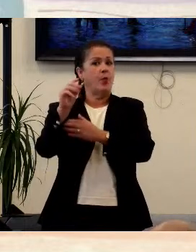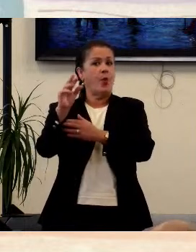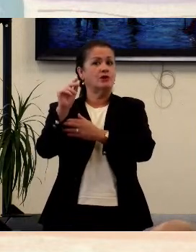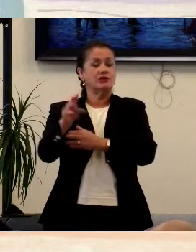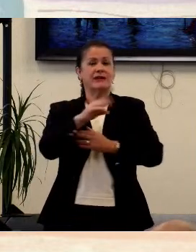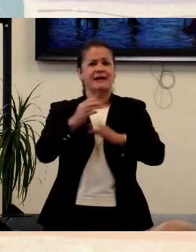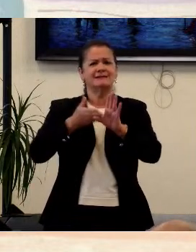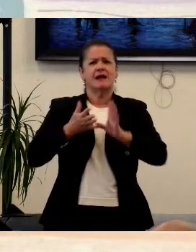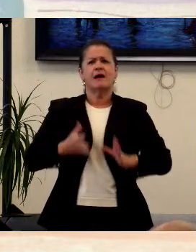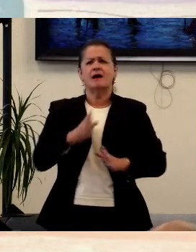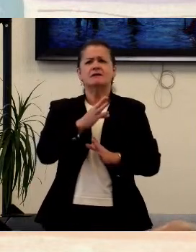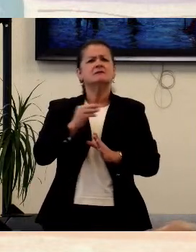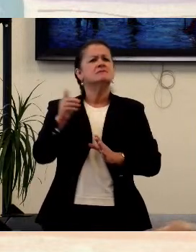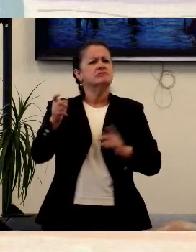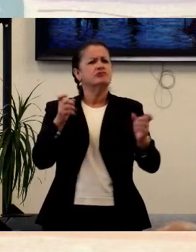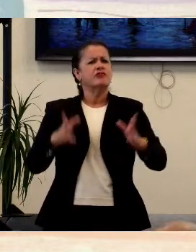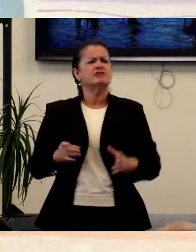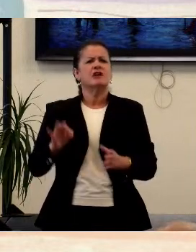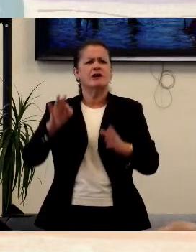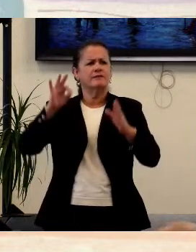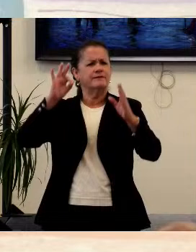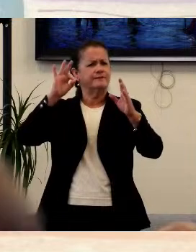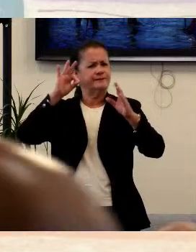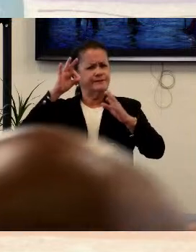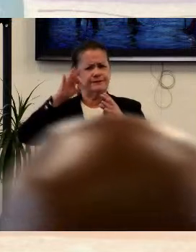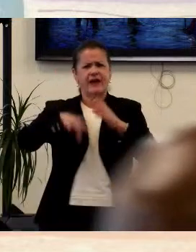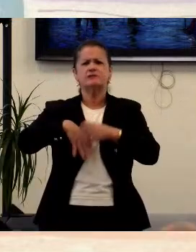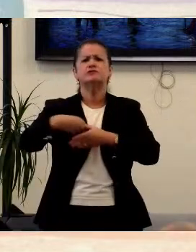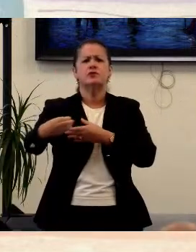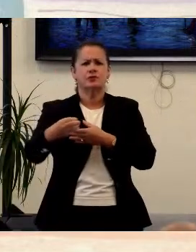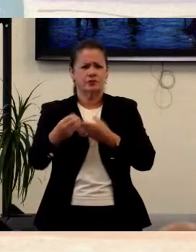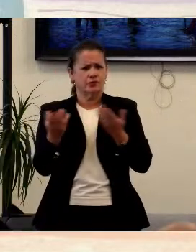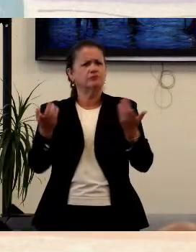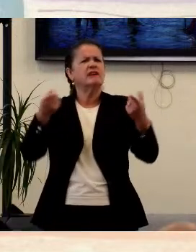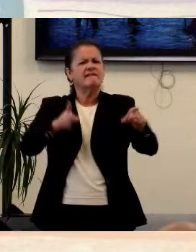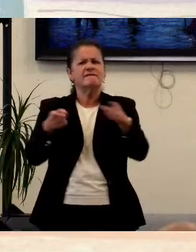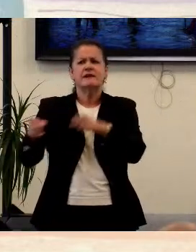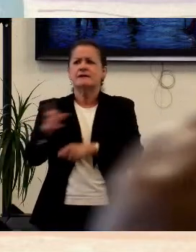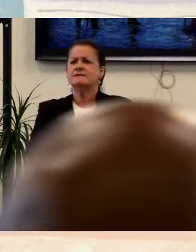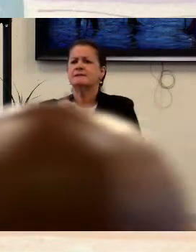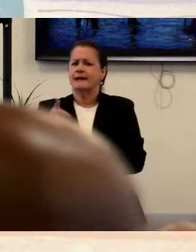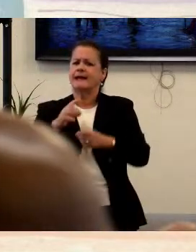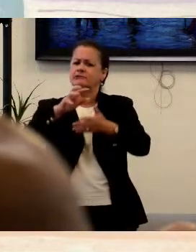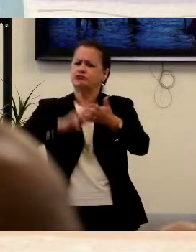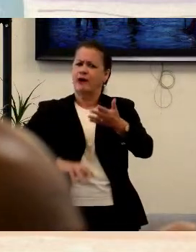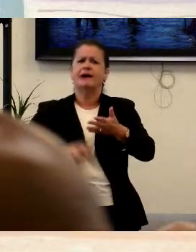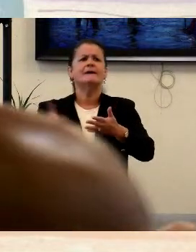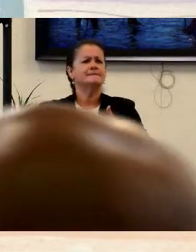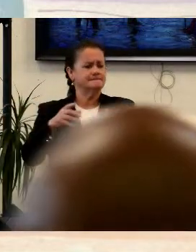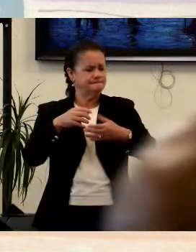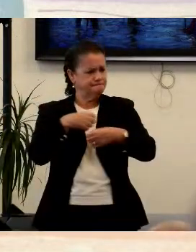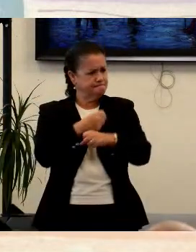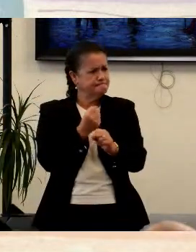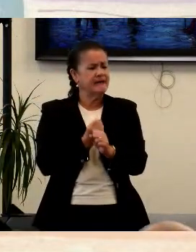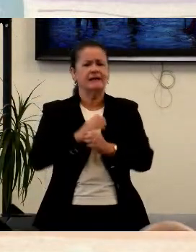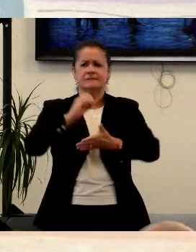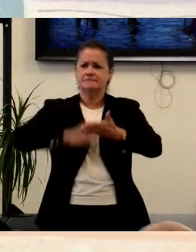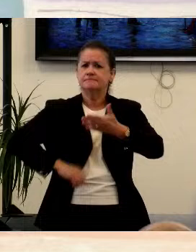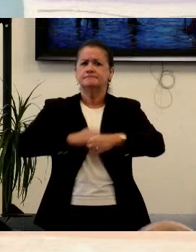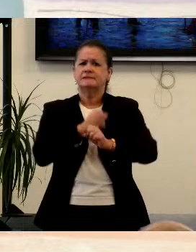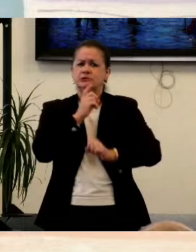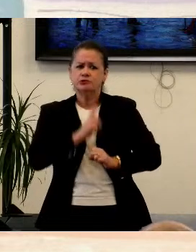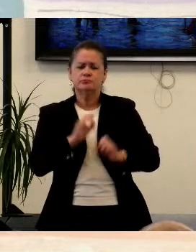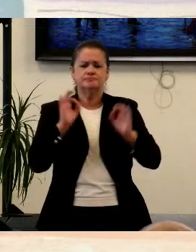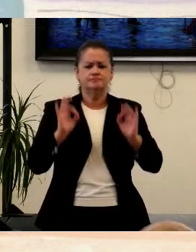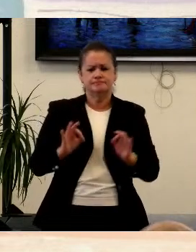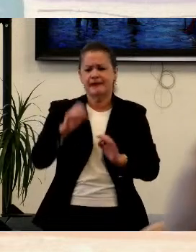and director of external affairs, Dr. Megan Walls, who reviewed each draft of the text to make sure it was trauma-informed, age-appropriate, and